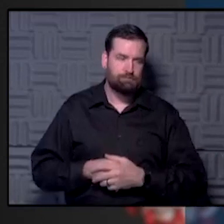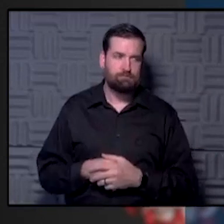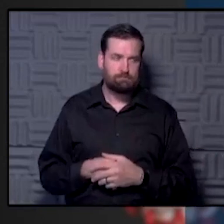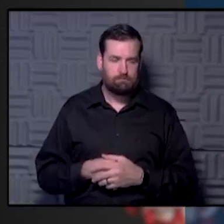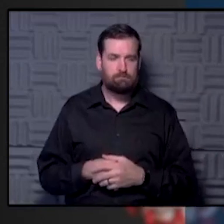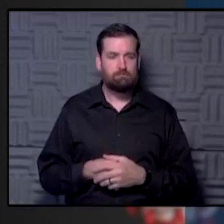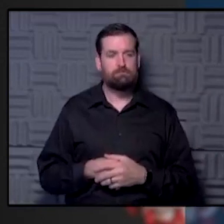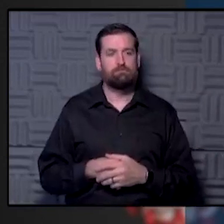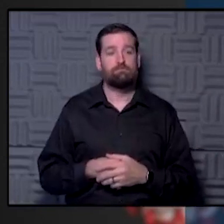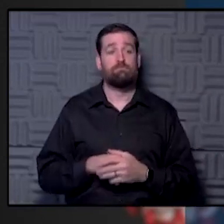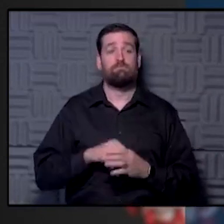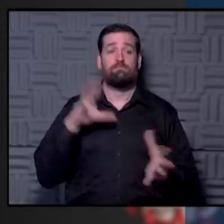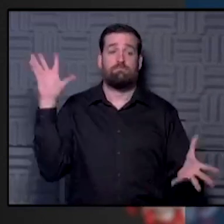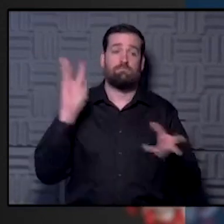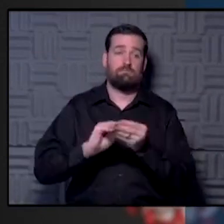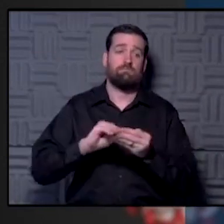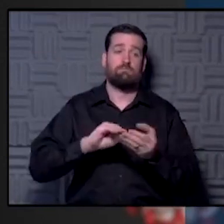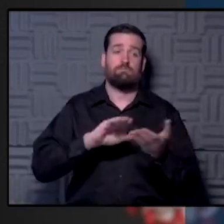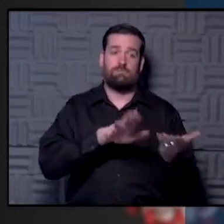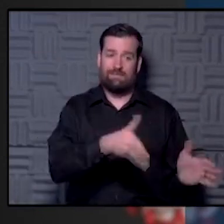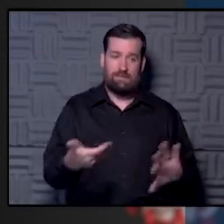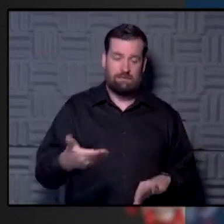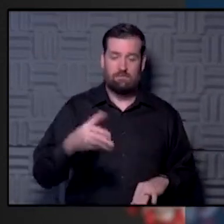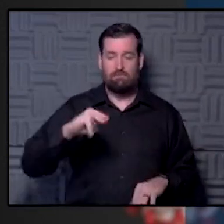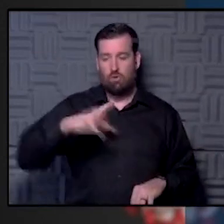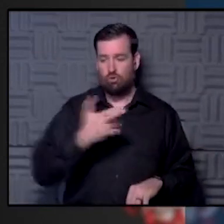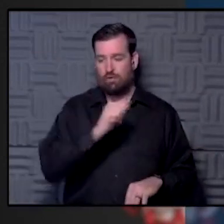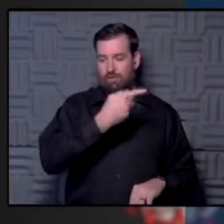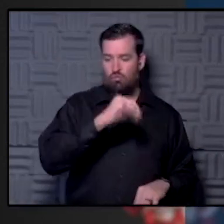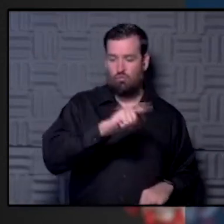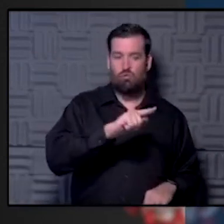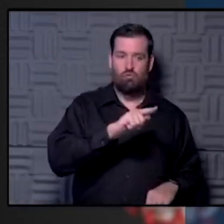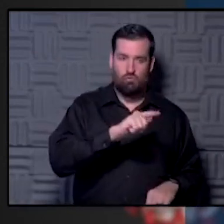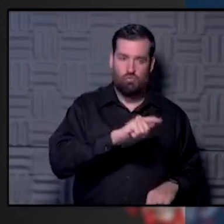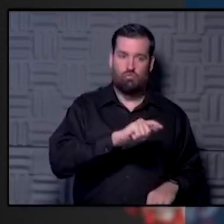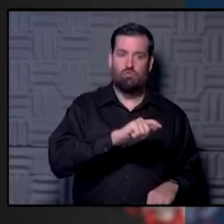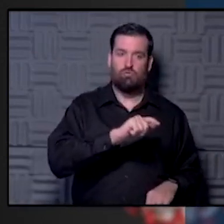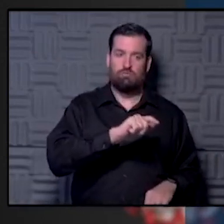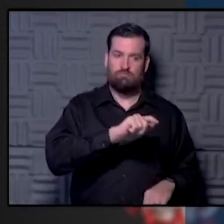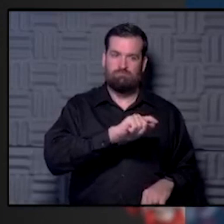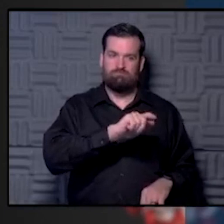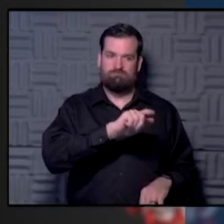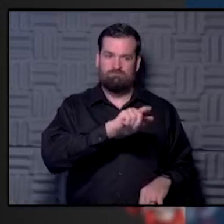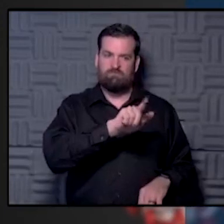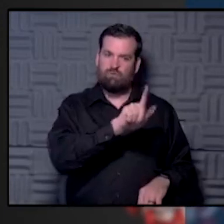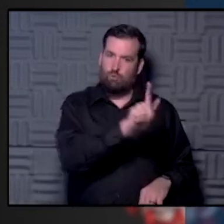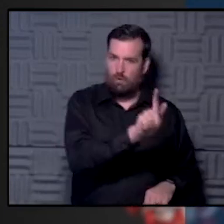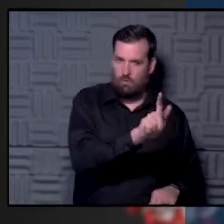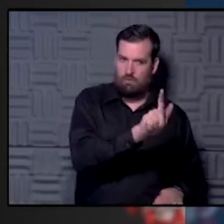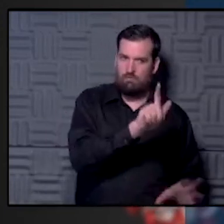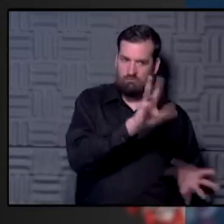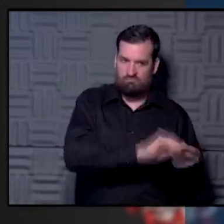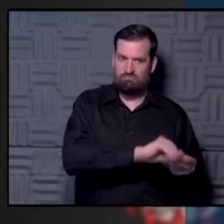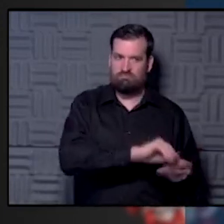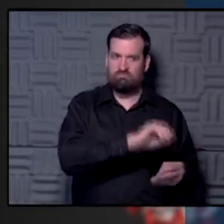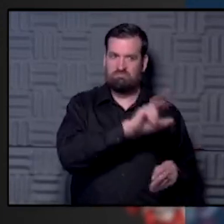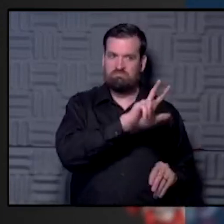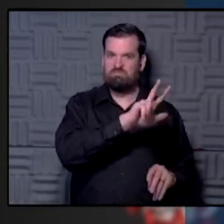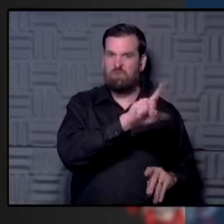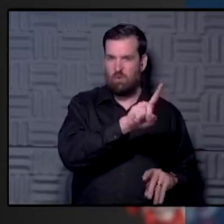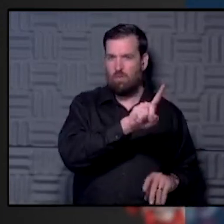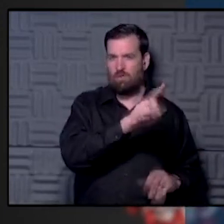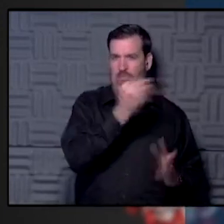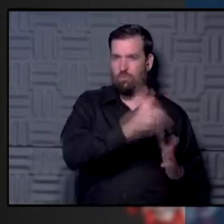So the number of deaths in March and April, we had 21, are 31, almost 32% of our total 66